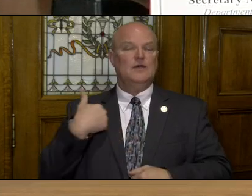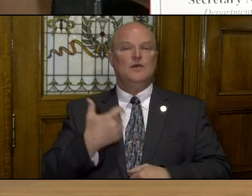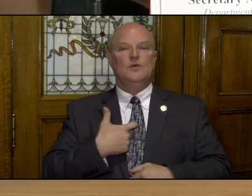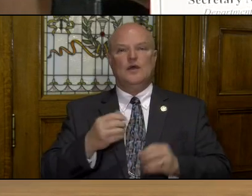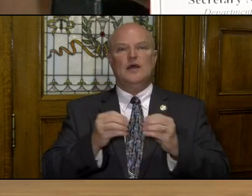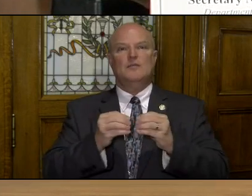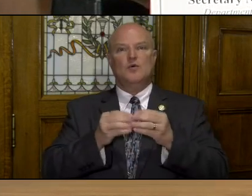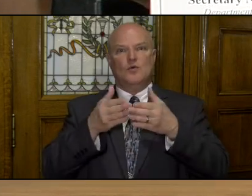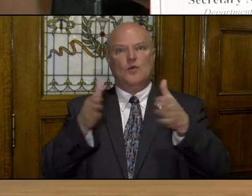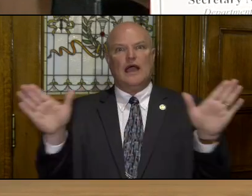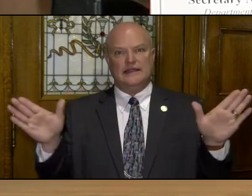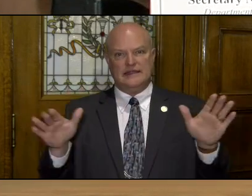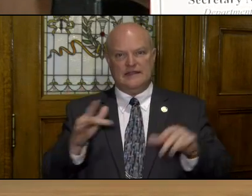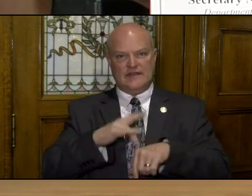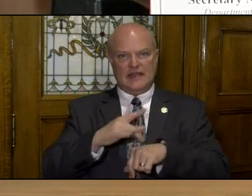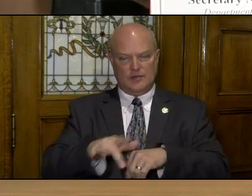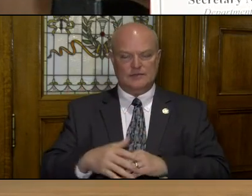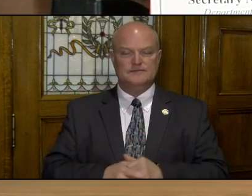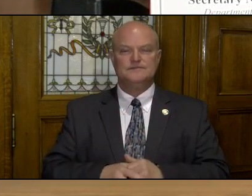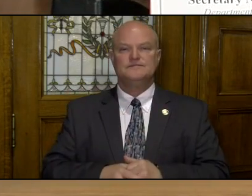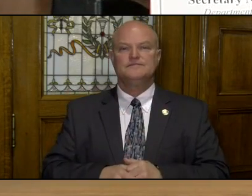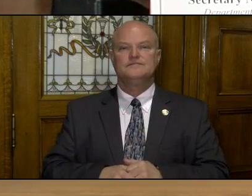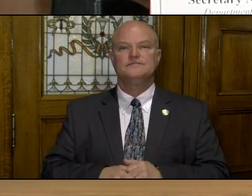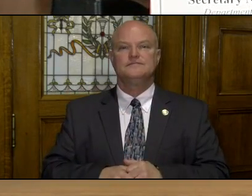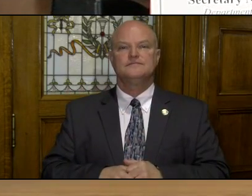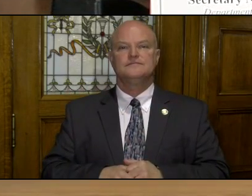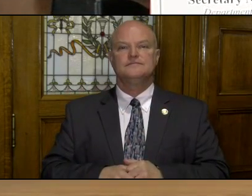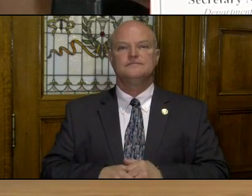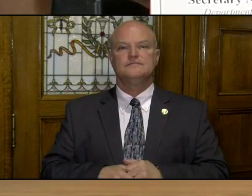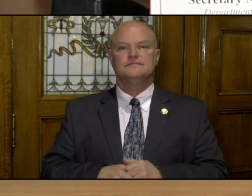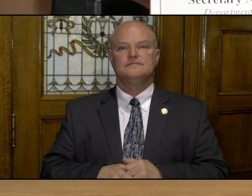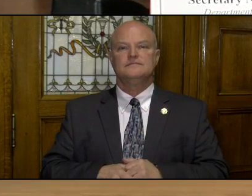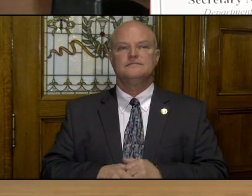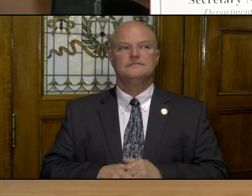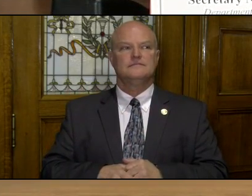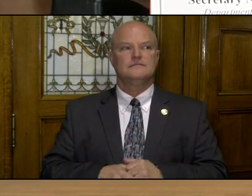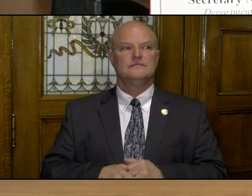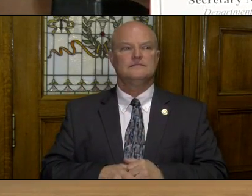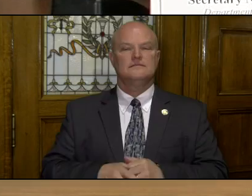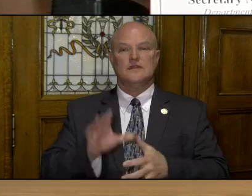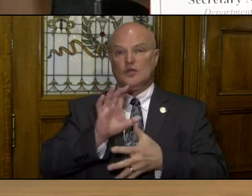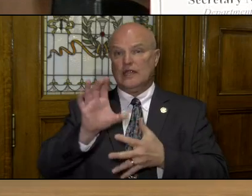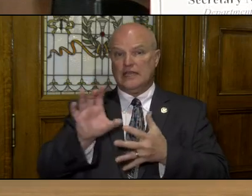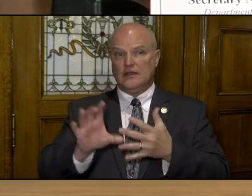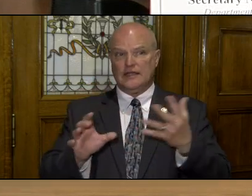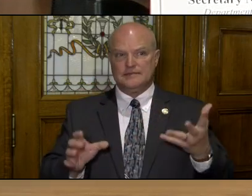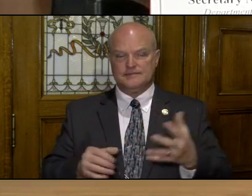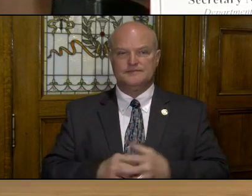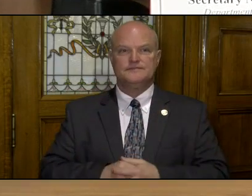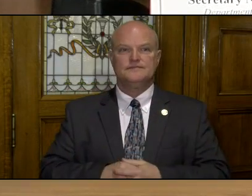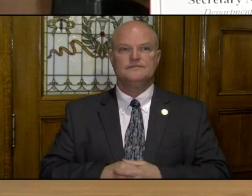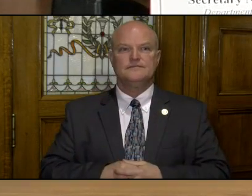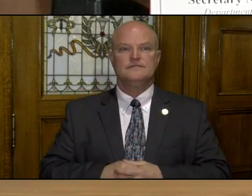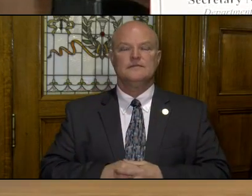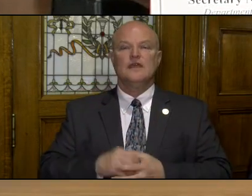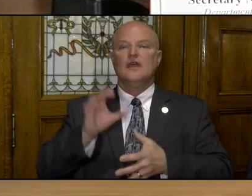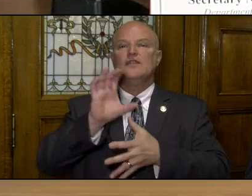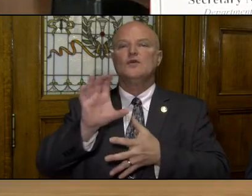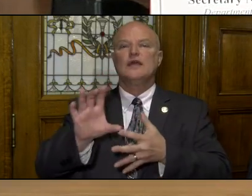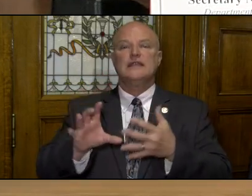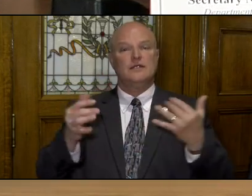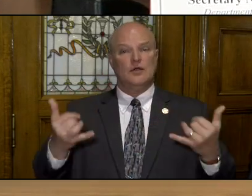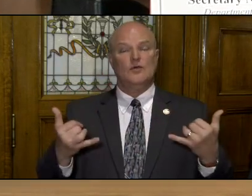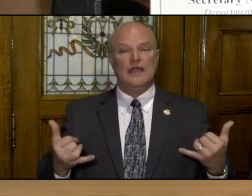broadly available. Dr. Smith. I agree. Criteria? Well, the criteria